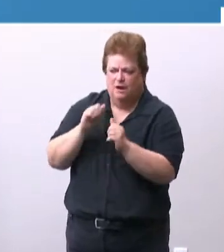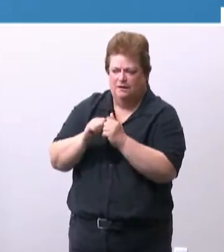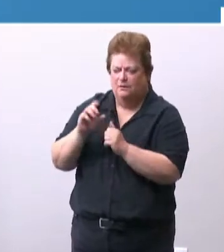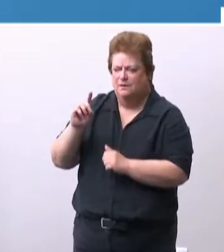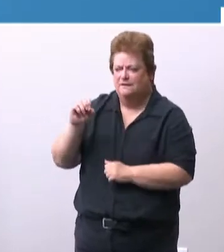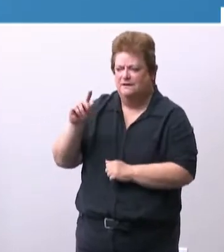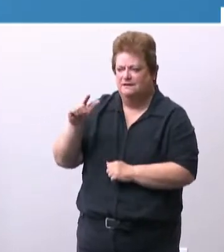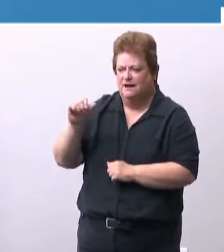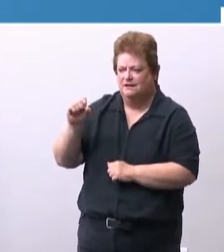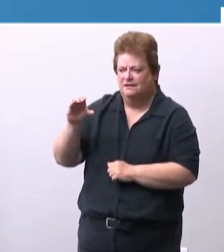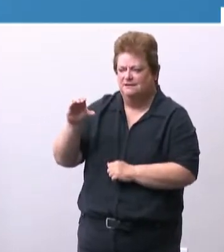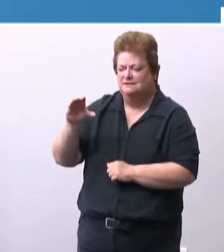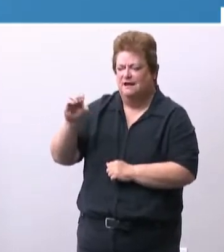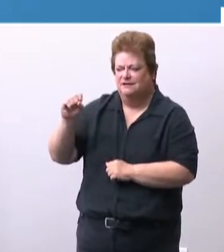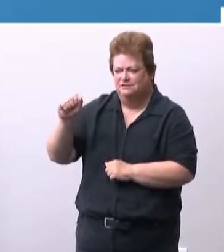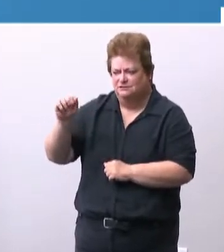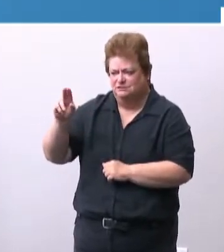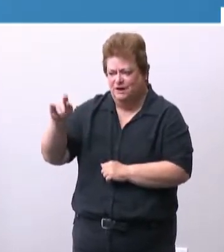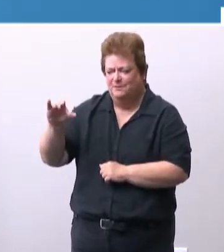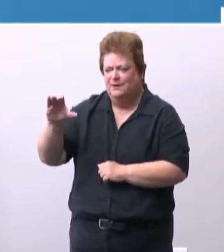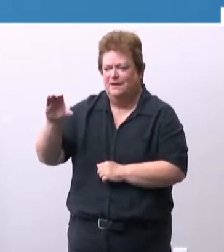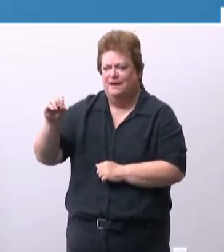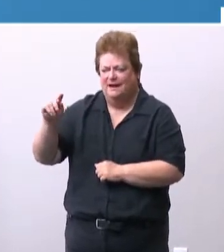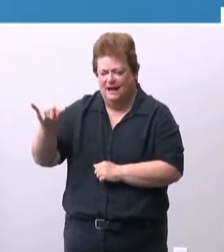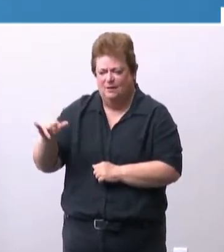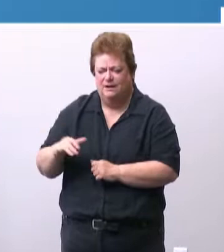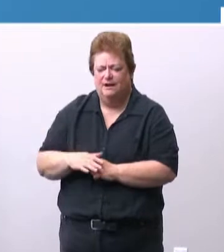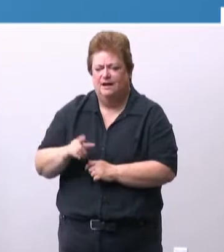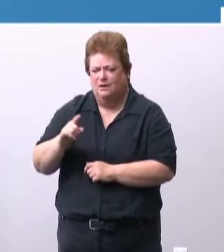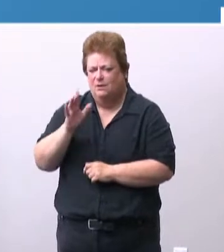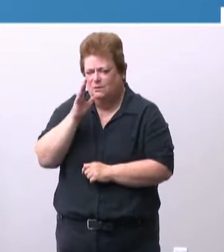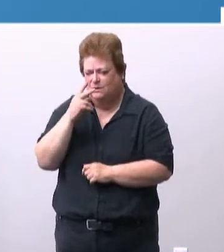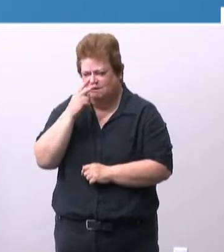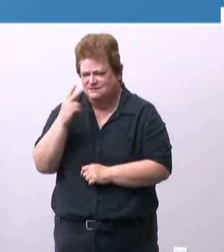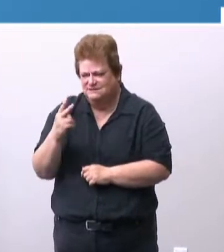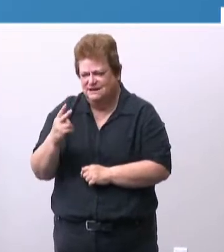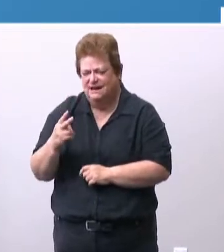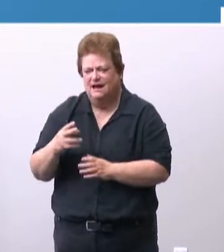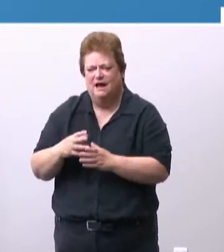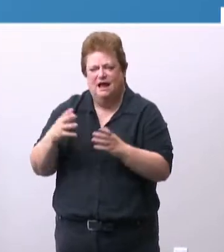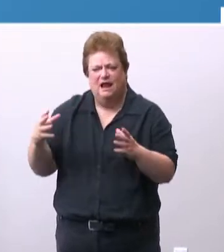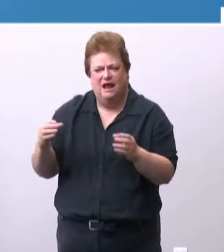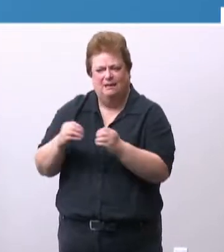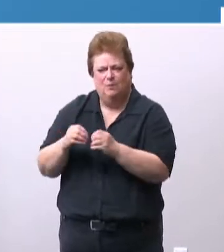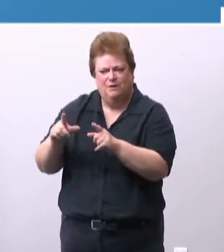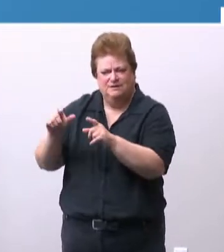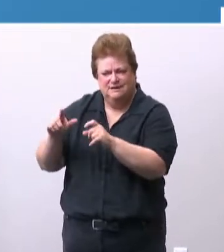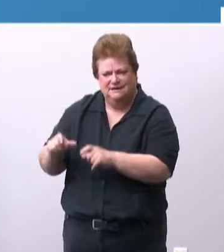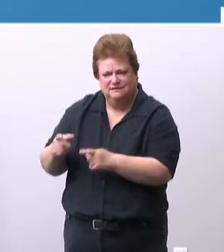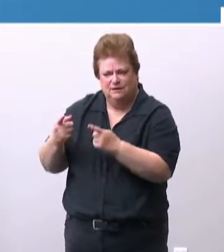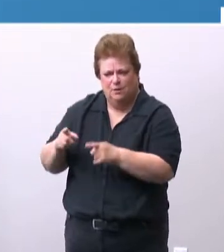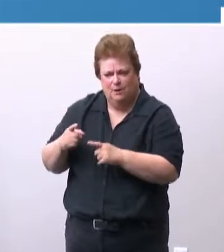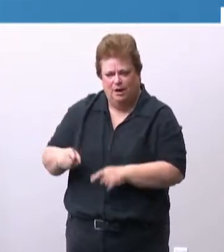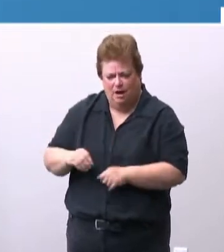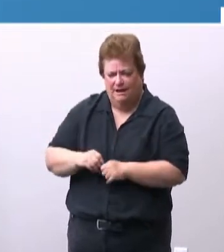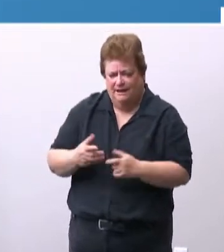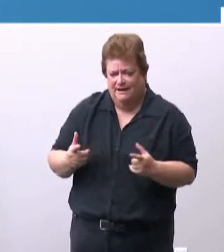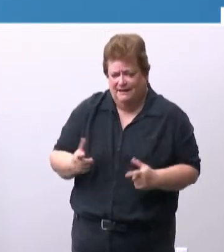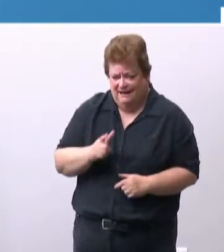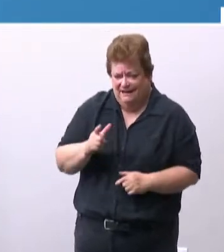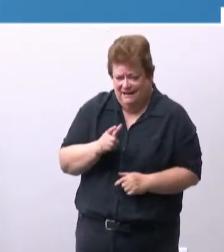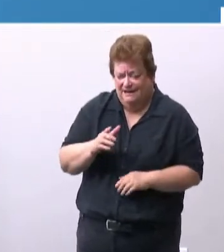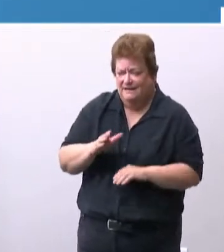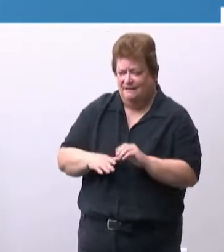County and Sarpy County, and the other thing that you'll see is there's a lot more testing going on in Lincoln than there are in